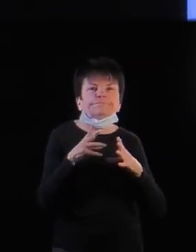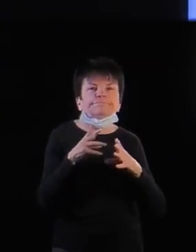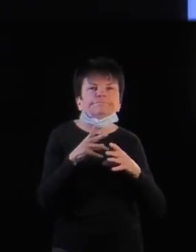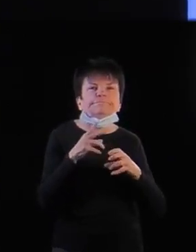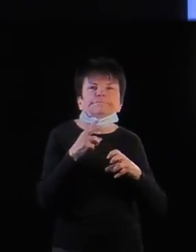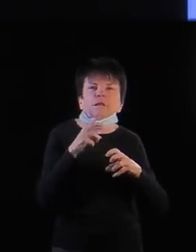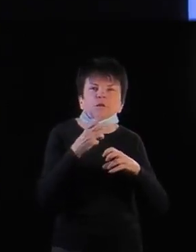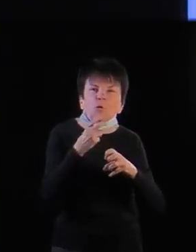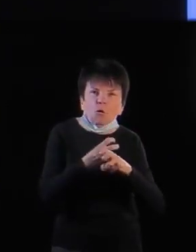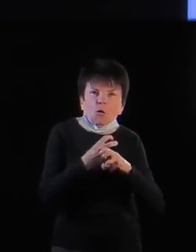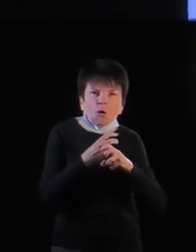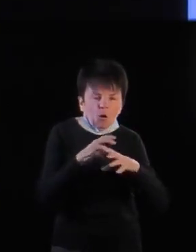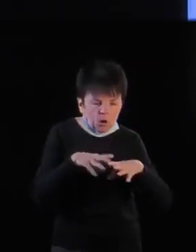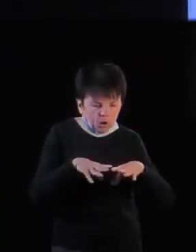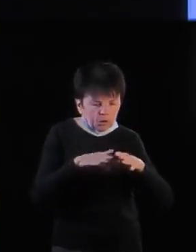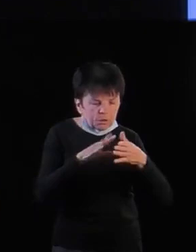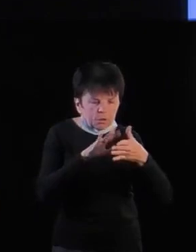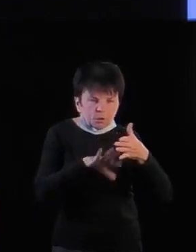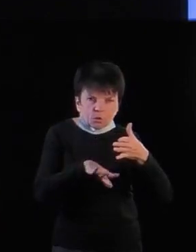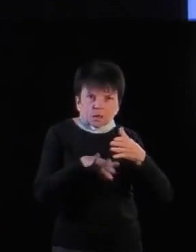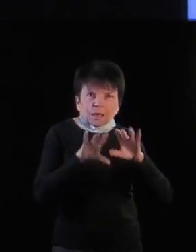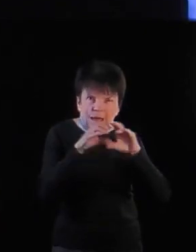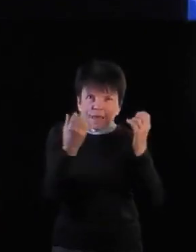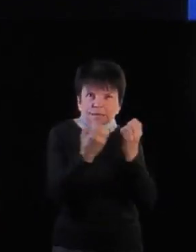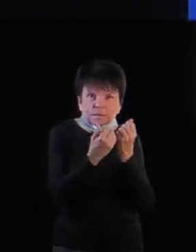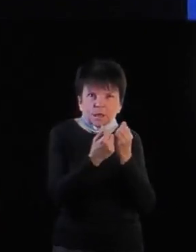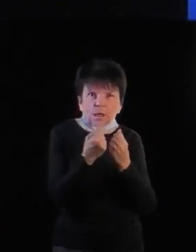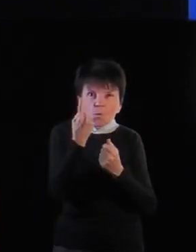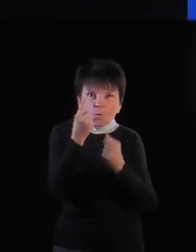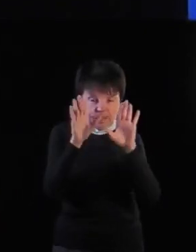thing, a wonderful experience for her. And on Sunday,